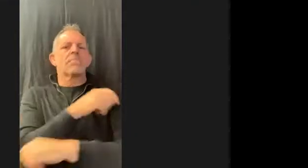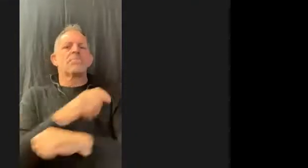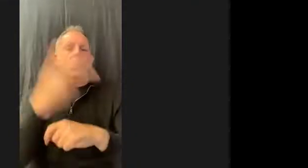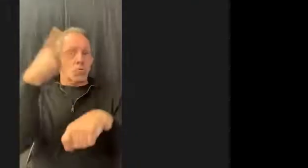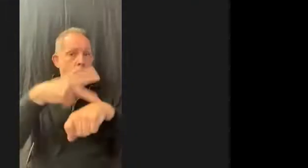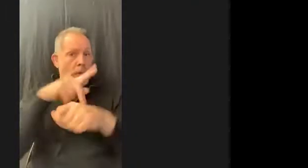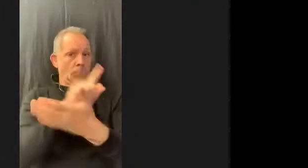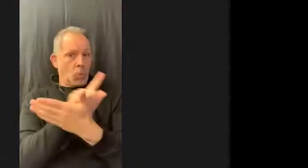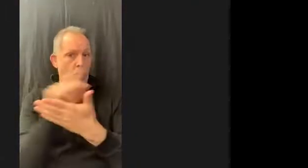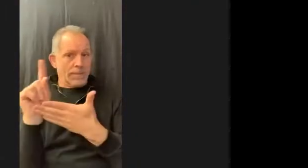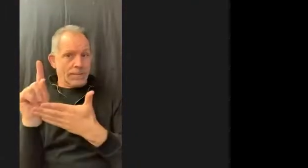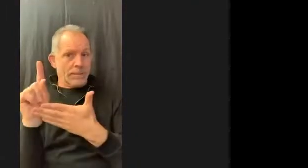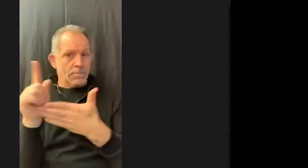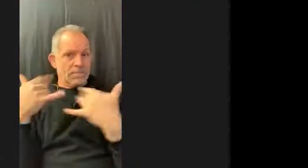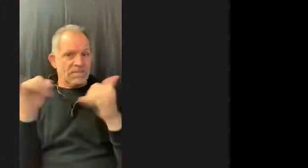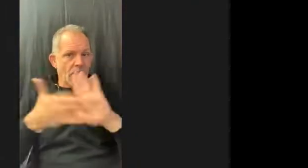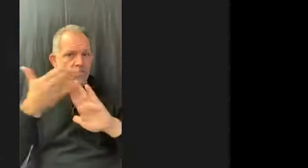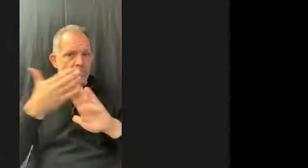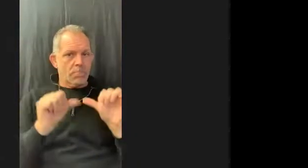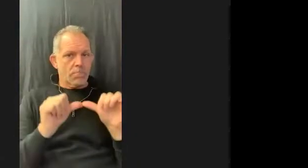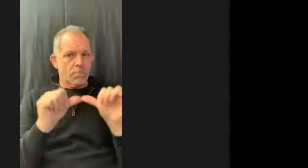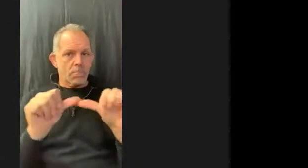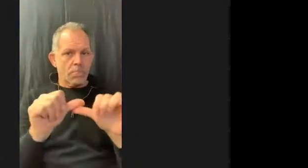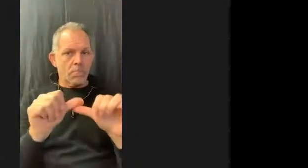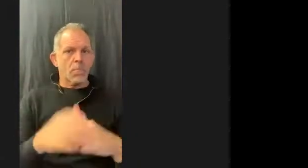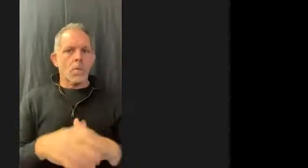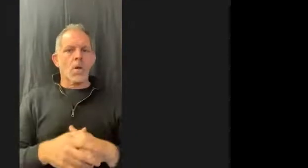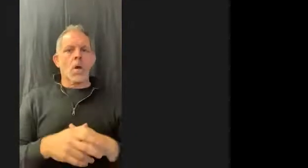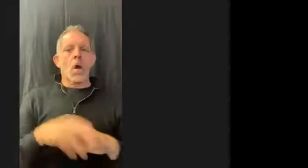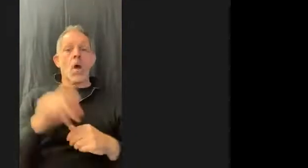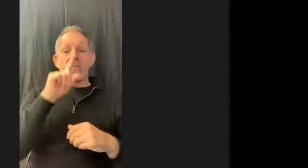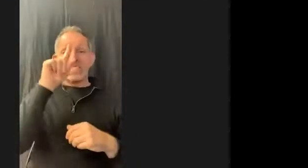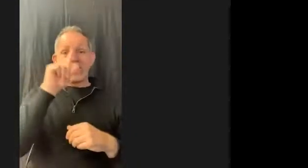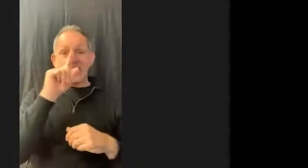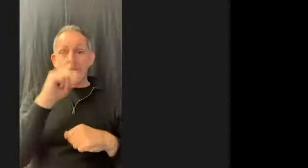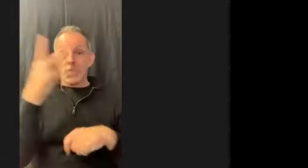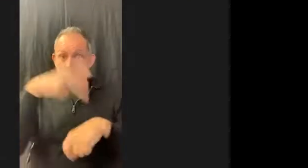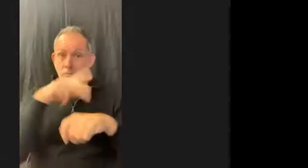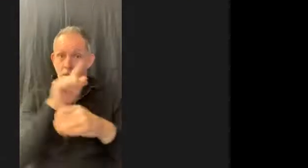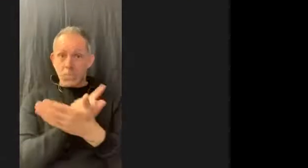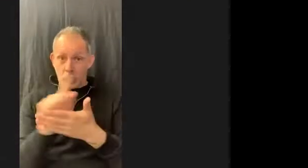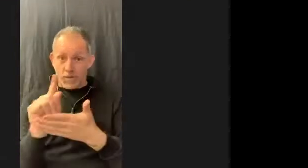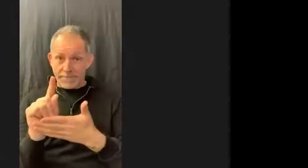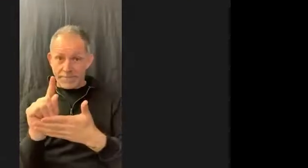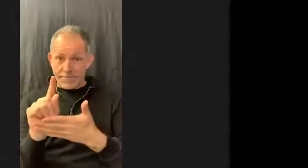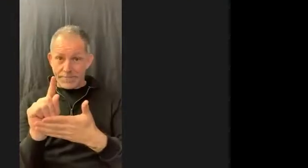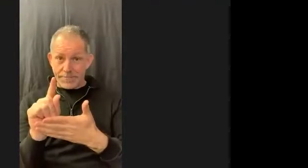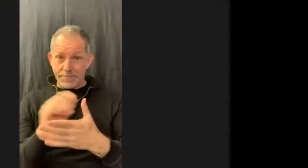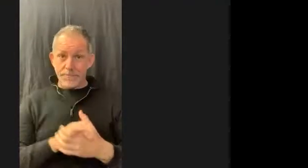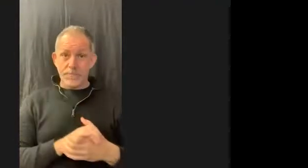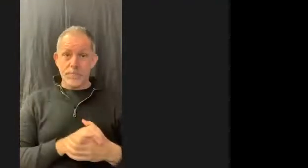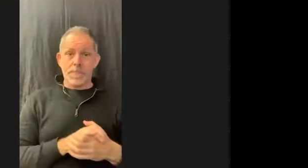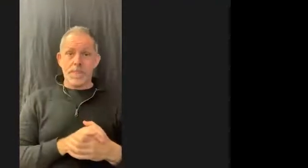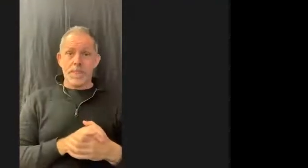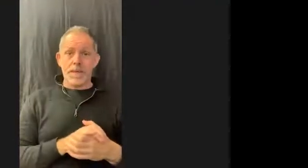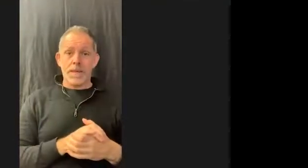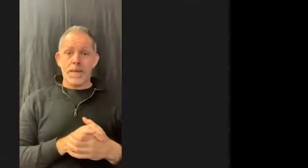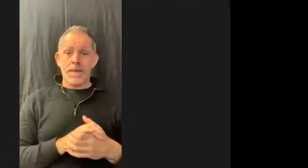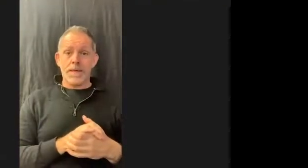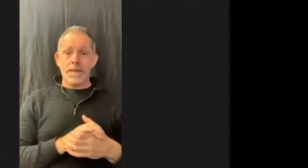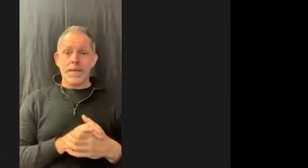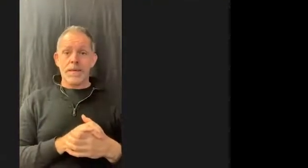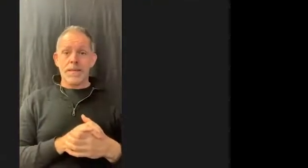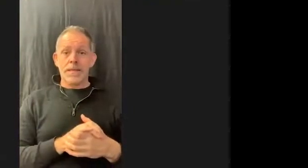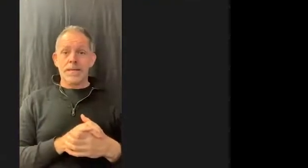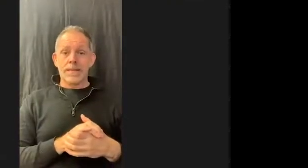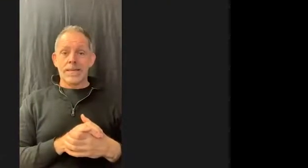With testing 2 days per vaccination 2 days per week and testing 3 days a week. The site will be closed